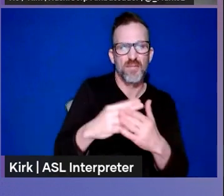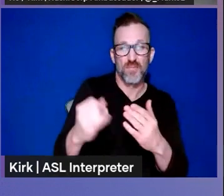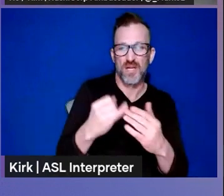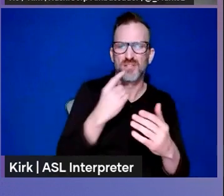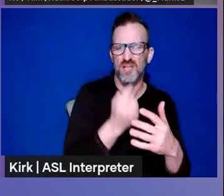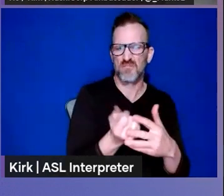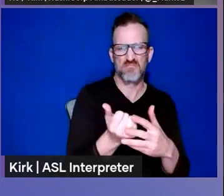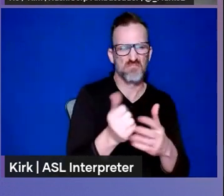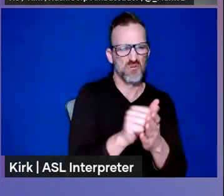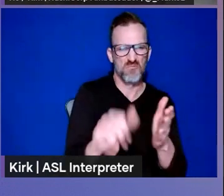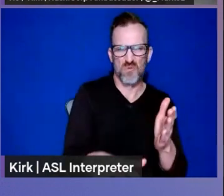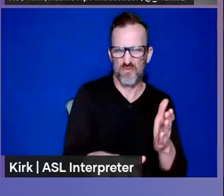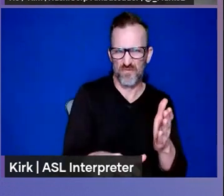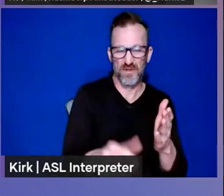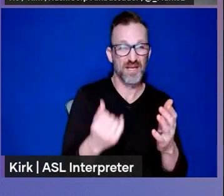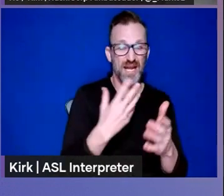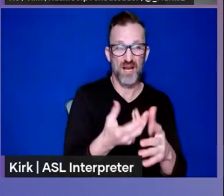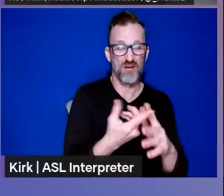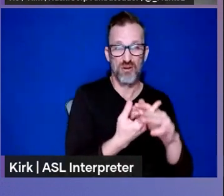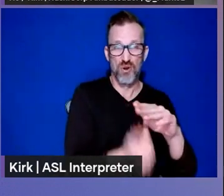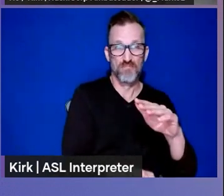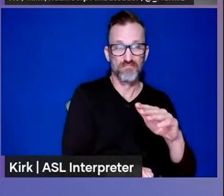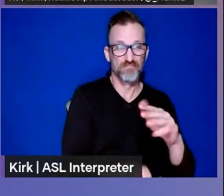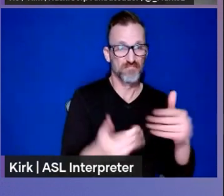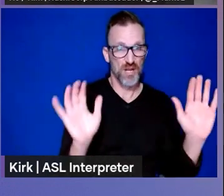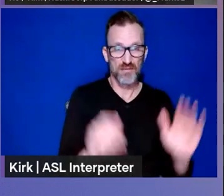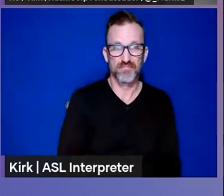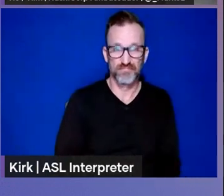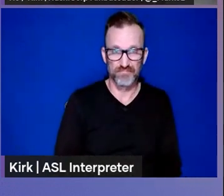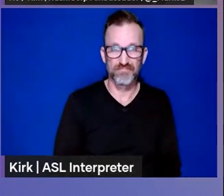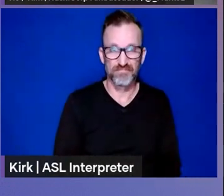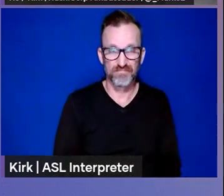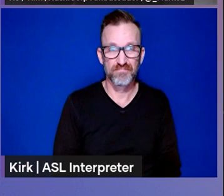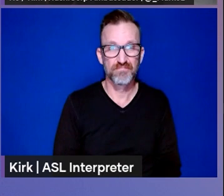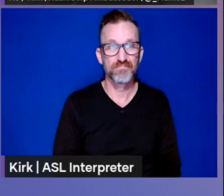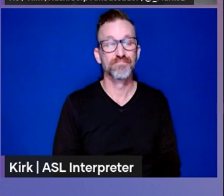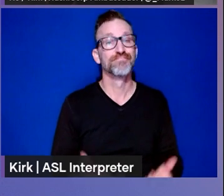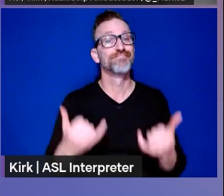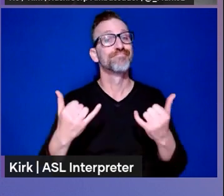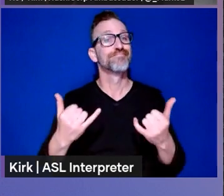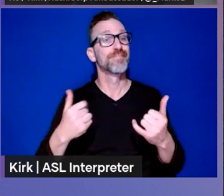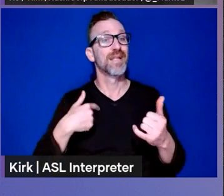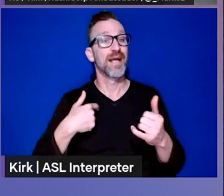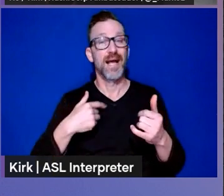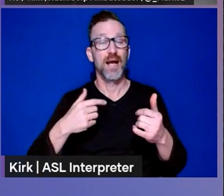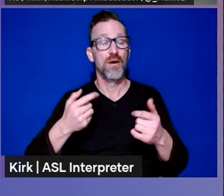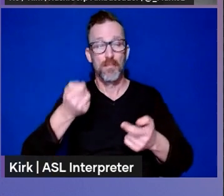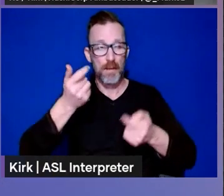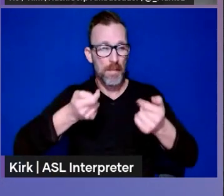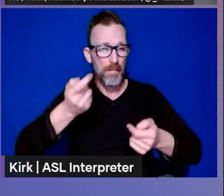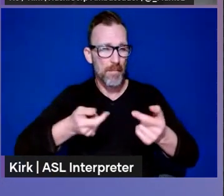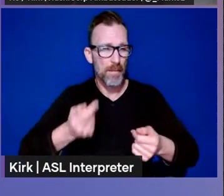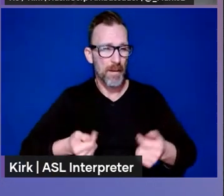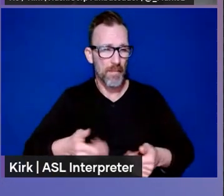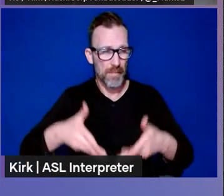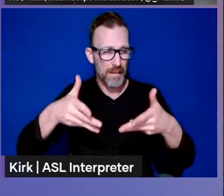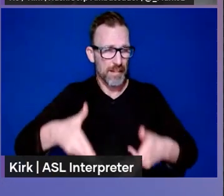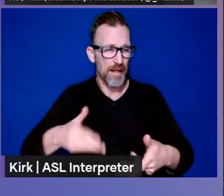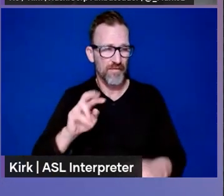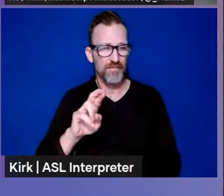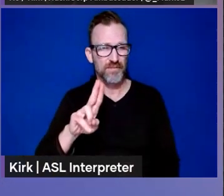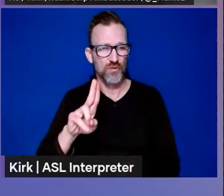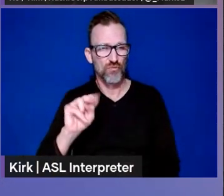here, boom, it's gone. And the only thing left to kind of clean up is the runner. Just quickly show you how that